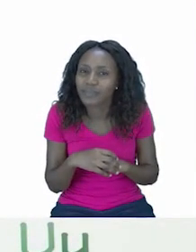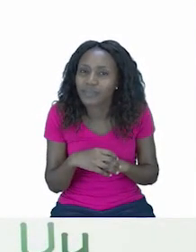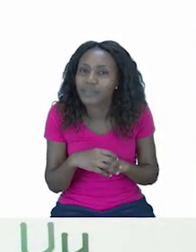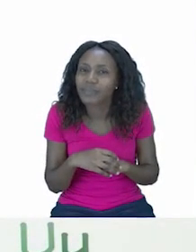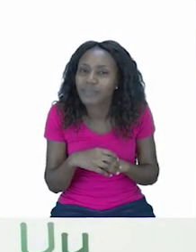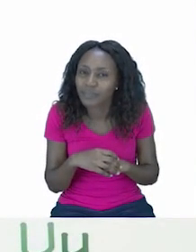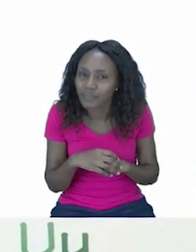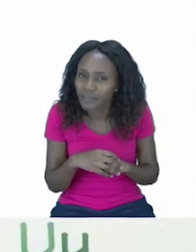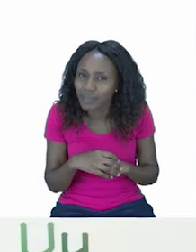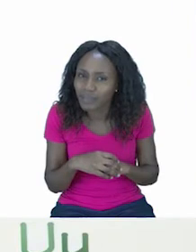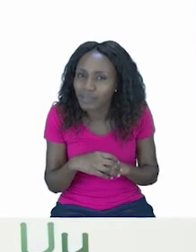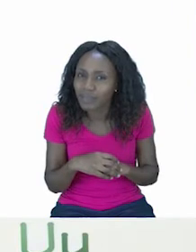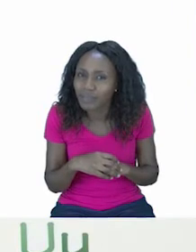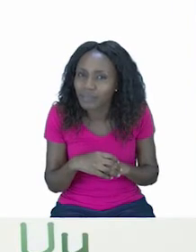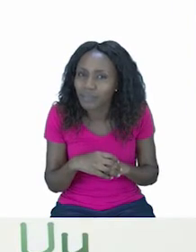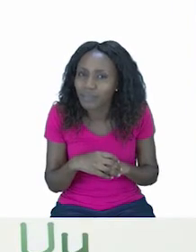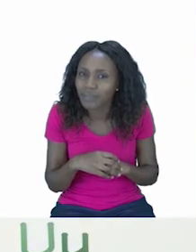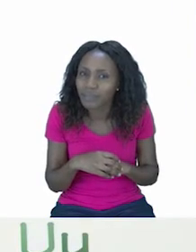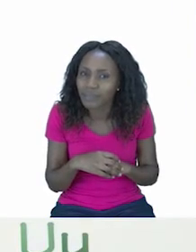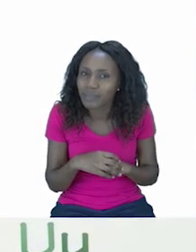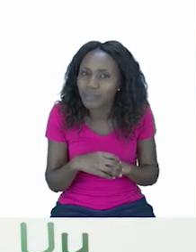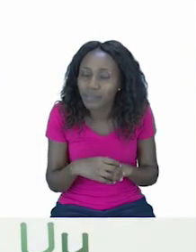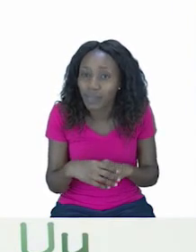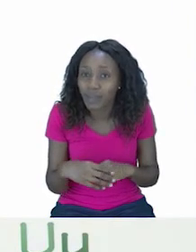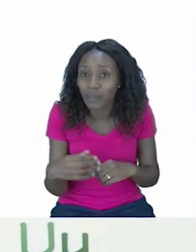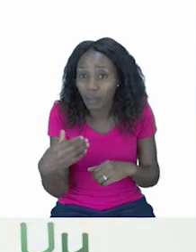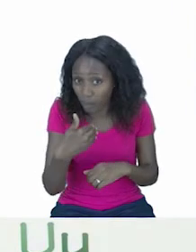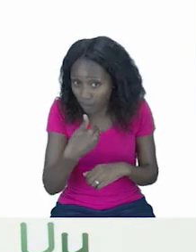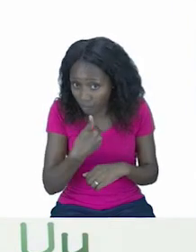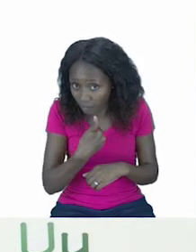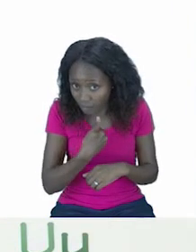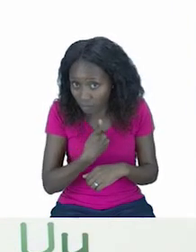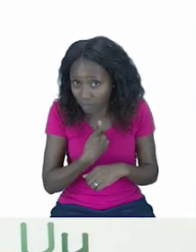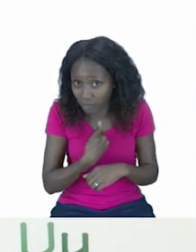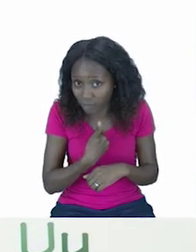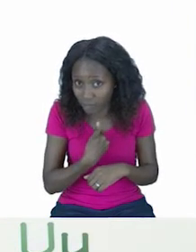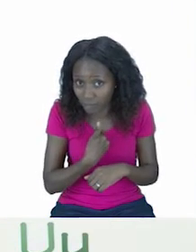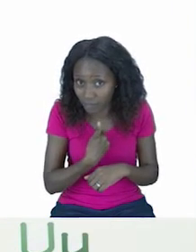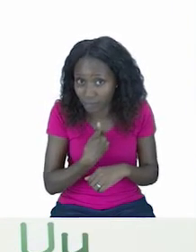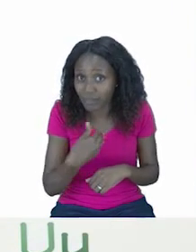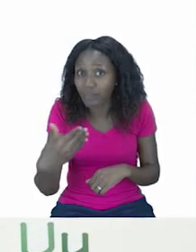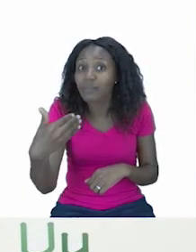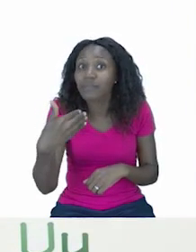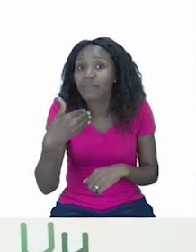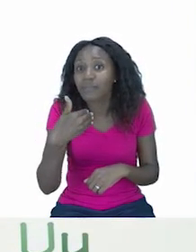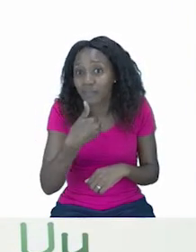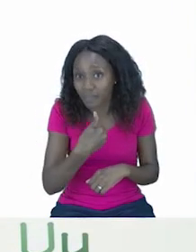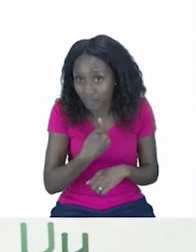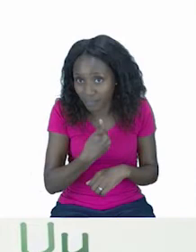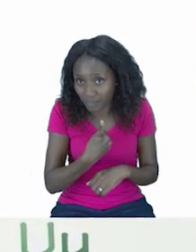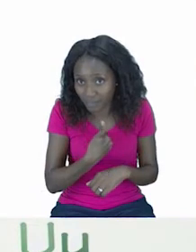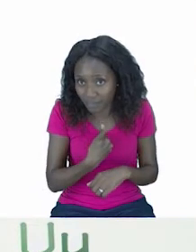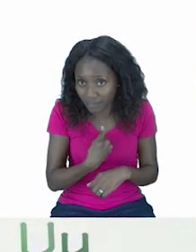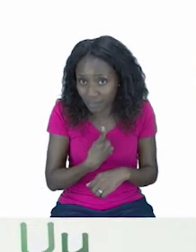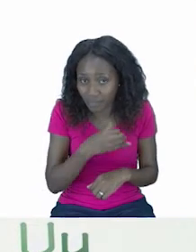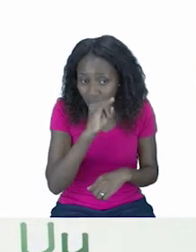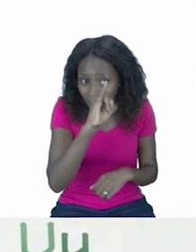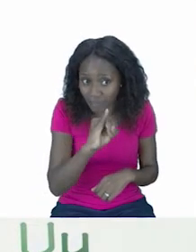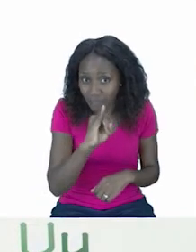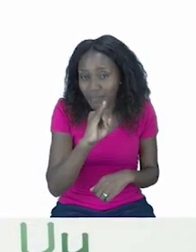how to do is I. Point to yourself and say